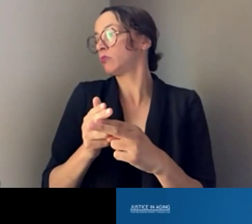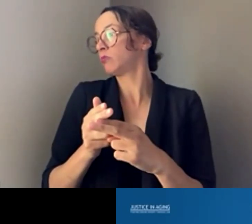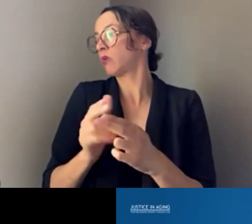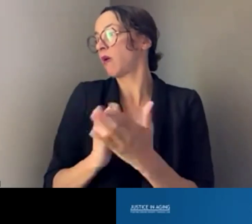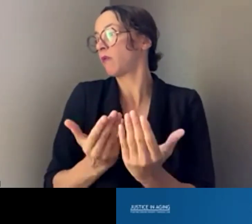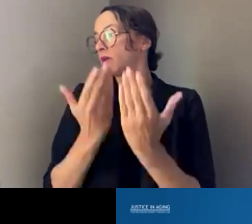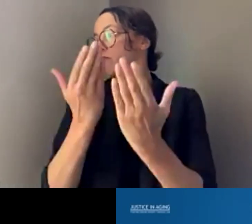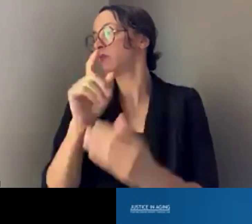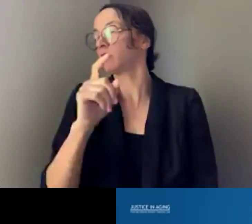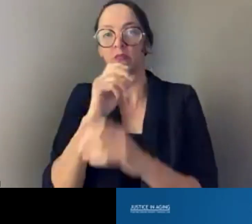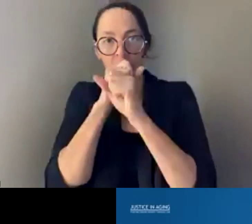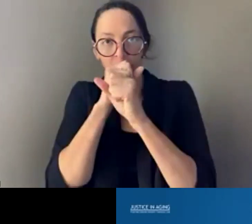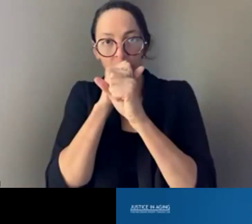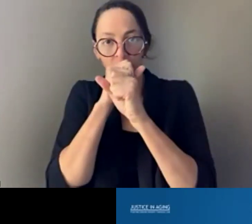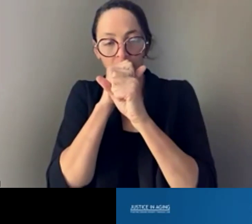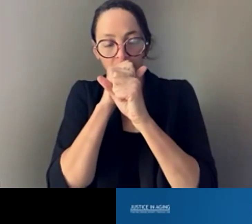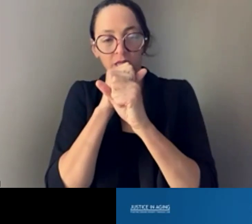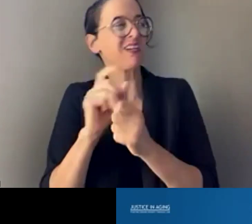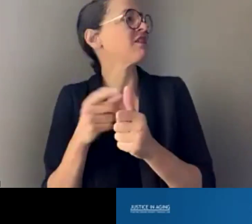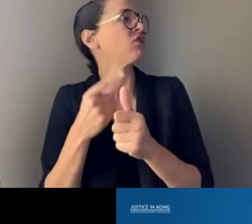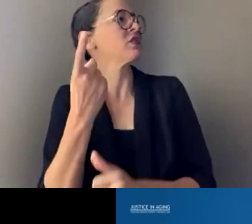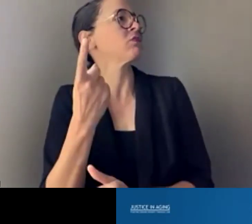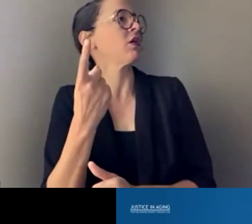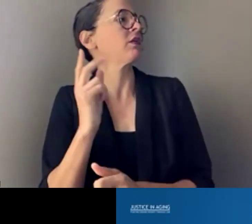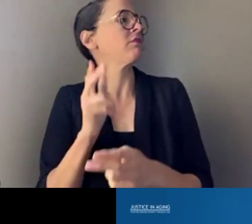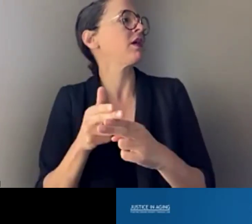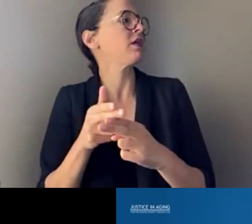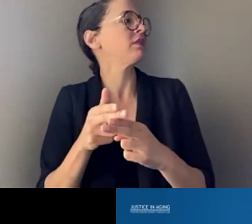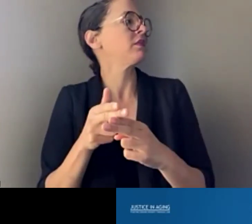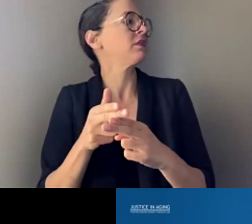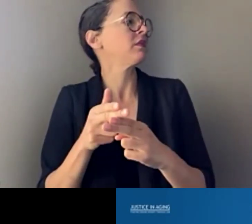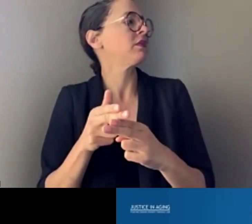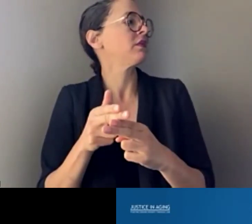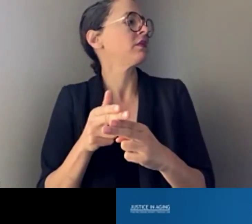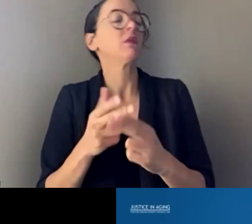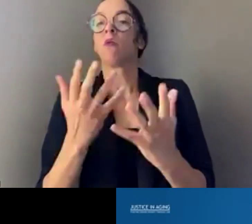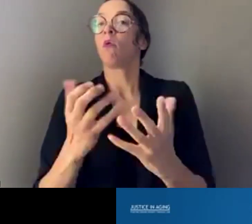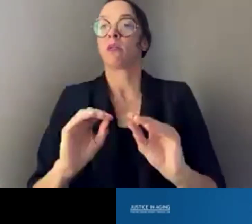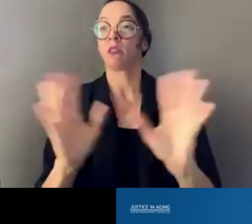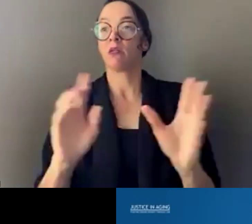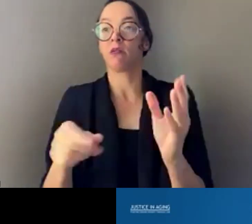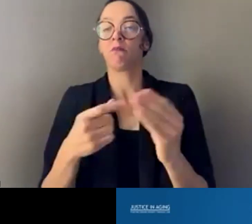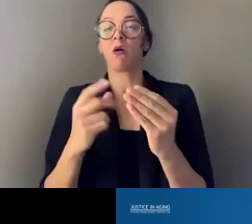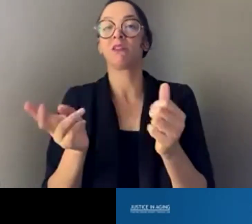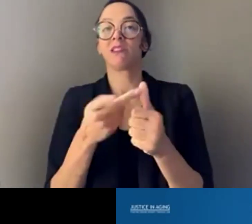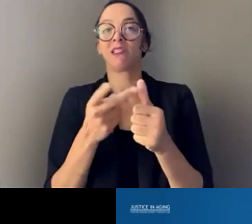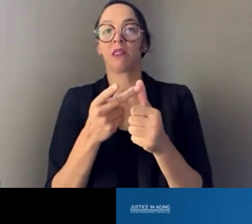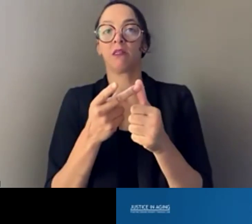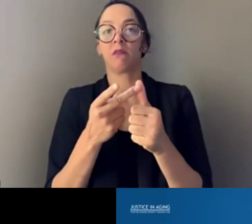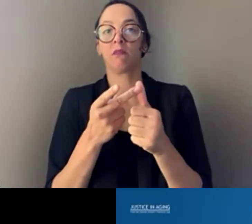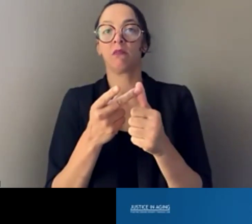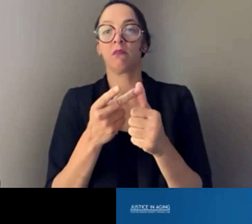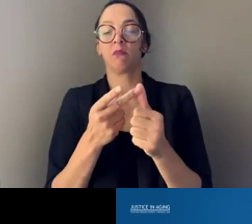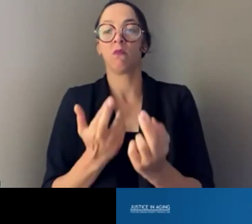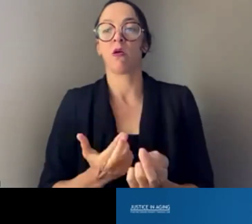one that I mentioned. In case Yeah, you want to add more stuff, Adina, please do. Yeah, a little clarification on the second recommendation. Those were